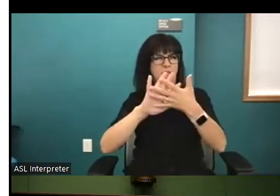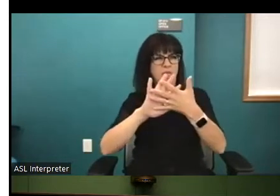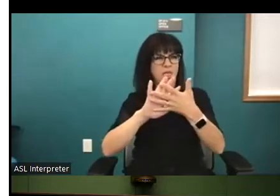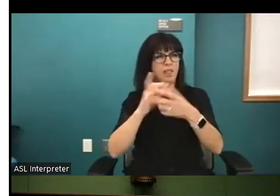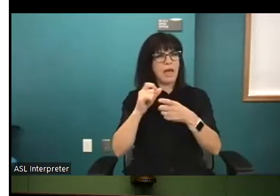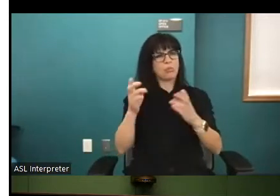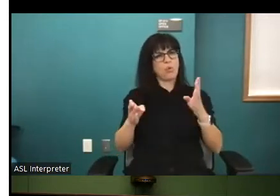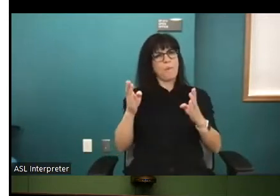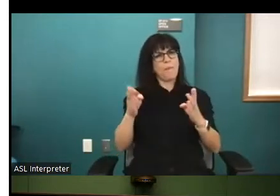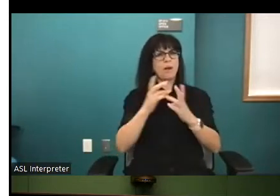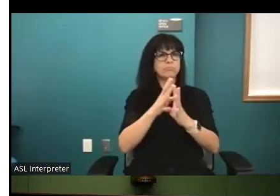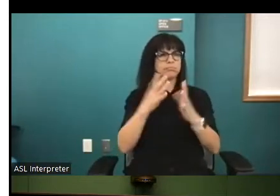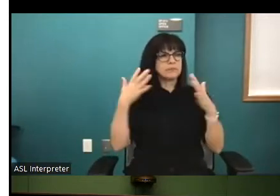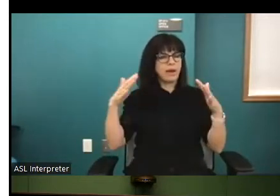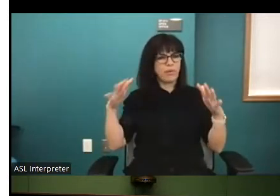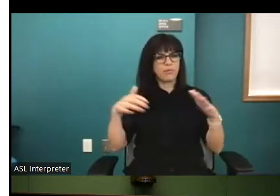robot or something.